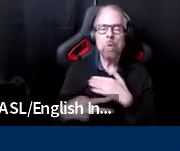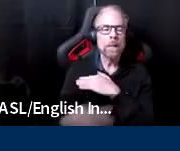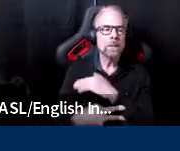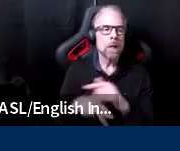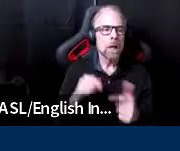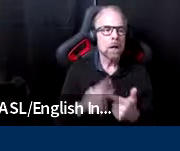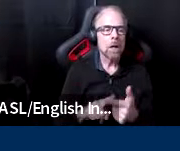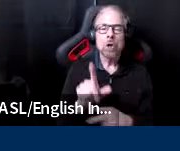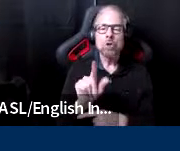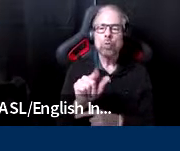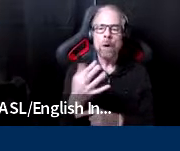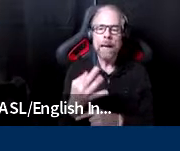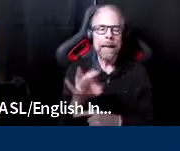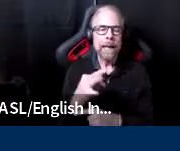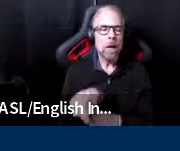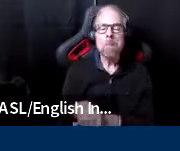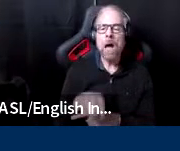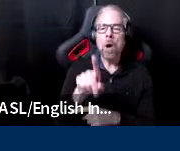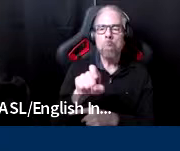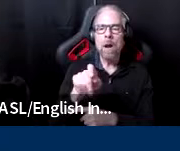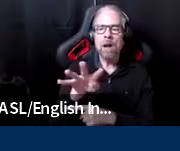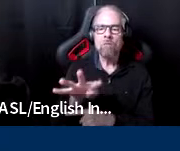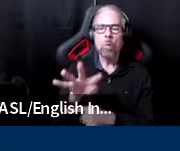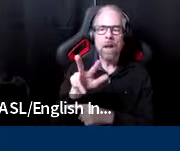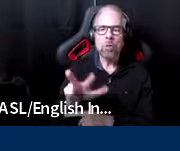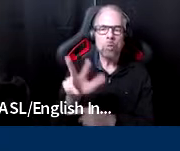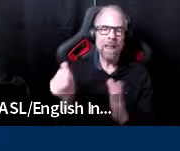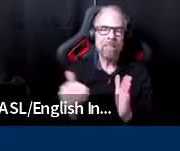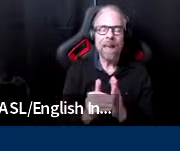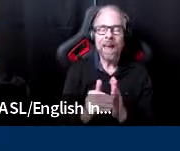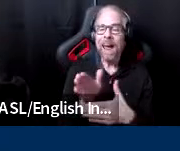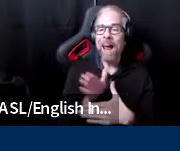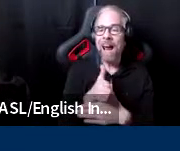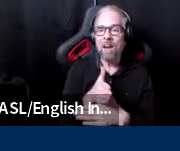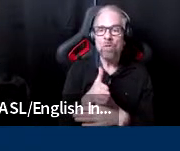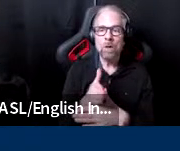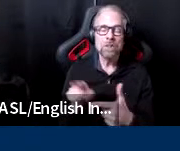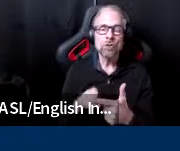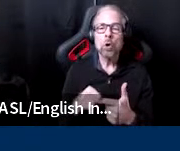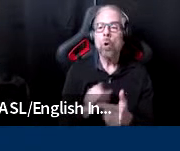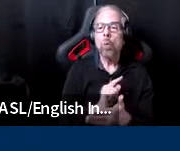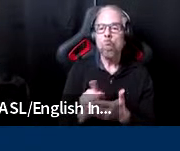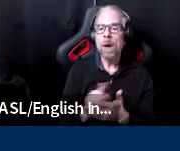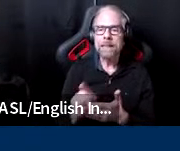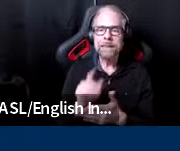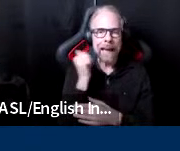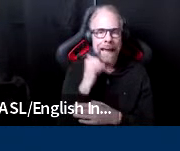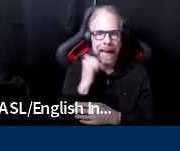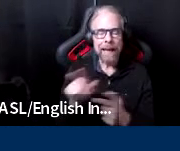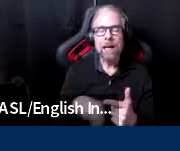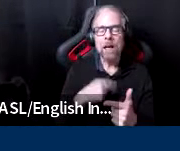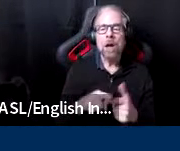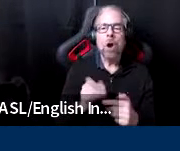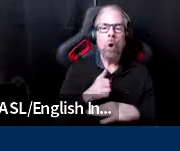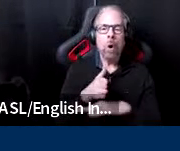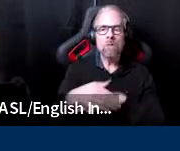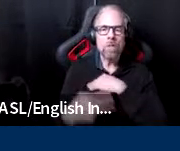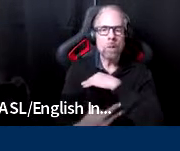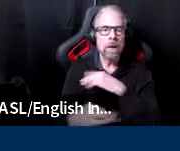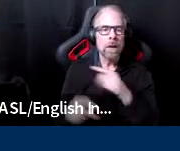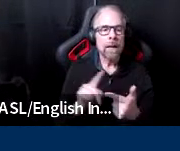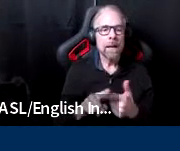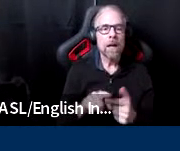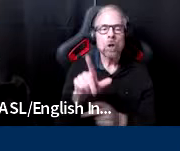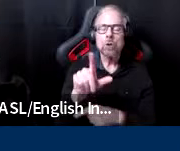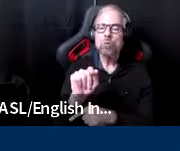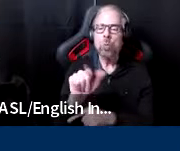about 143,000 average weekday vehicle trips across the bridge. In 2045, that is going to increase by